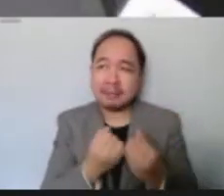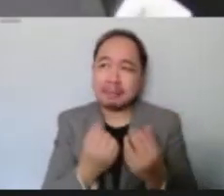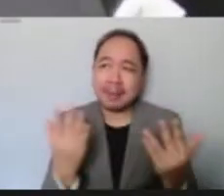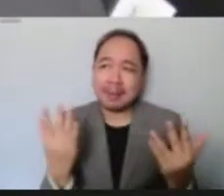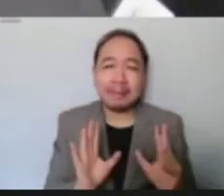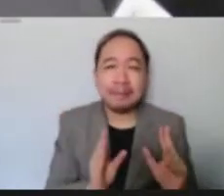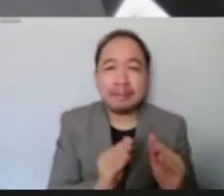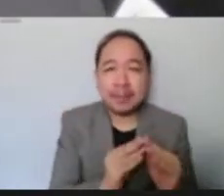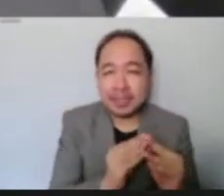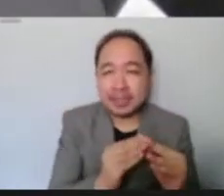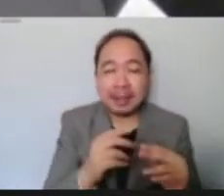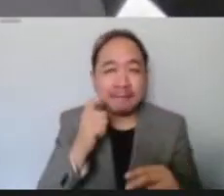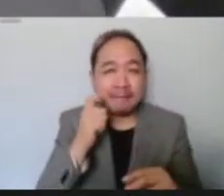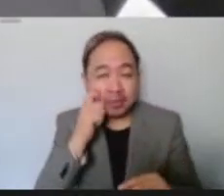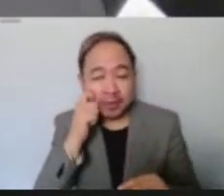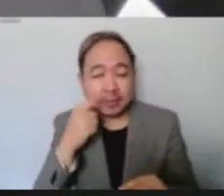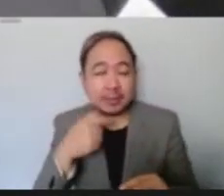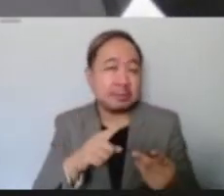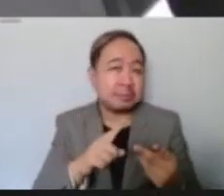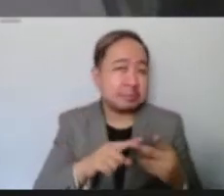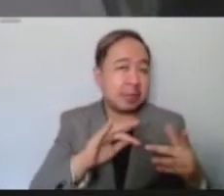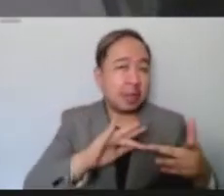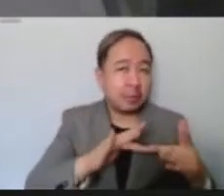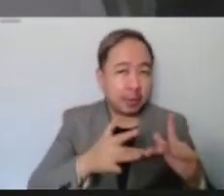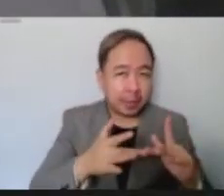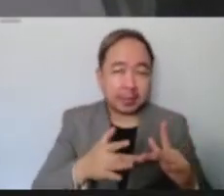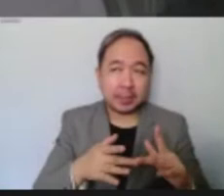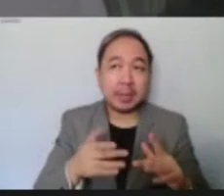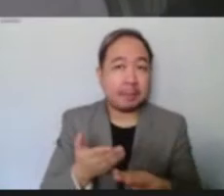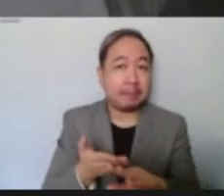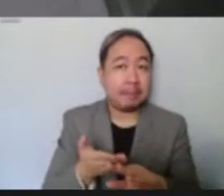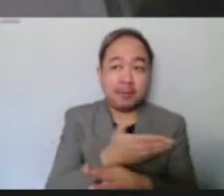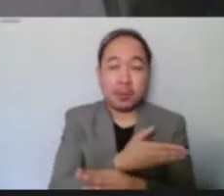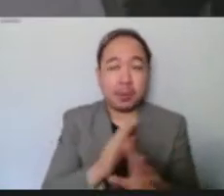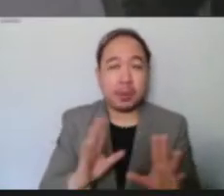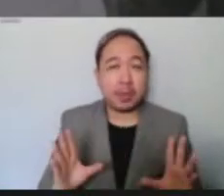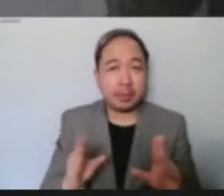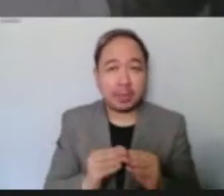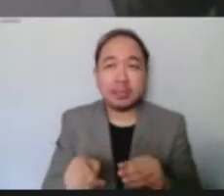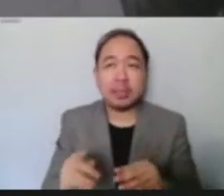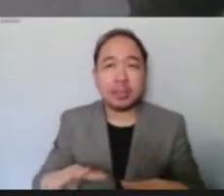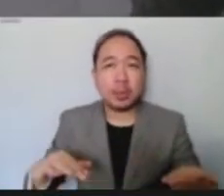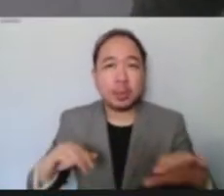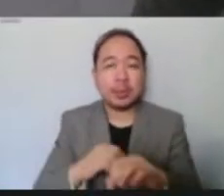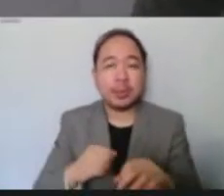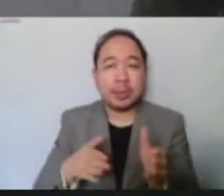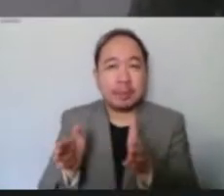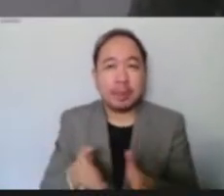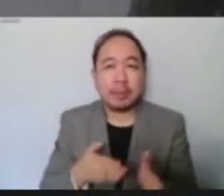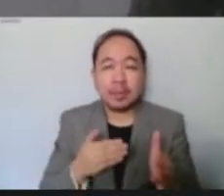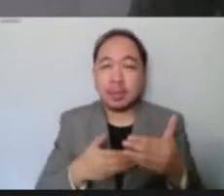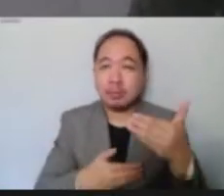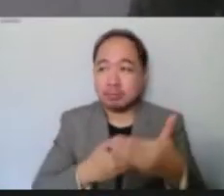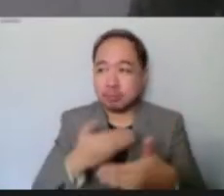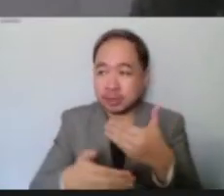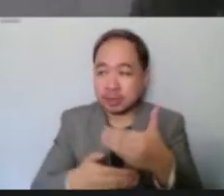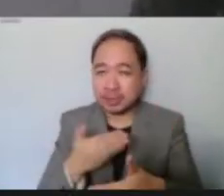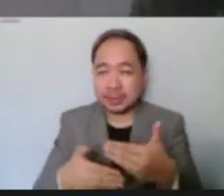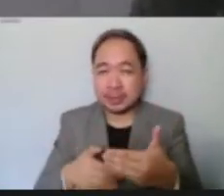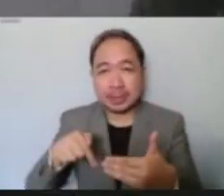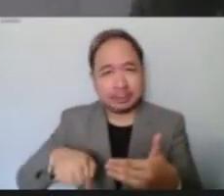held following the last committee session and concluding as the Preparatory process for this committee session was